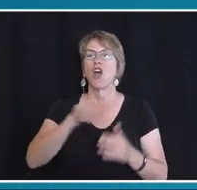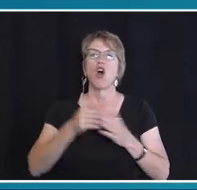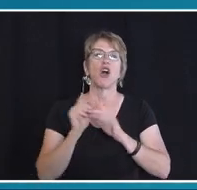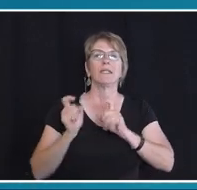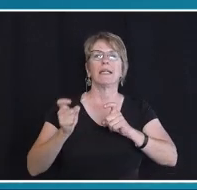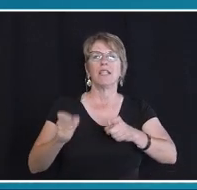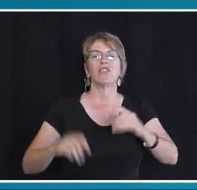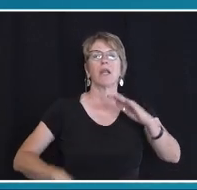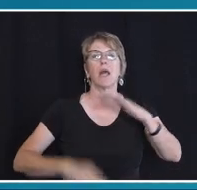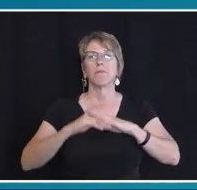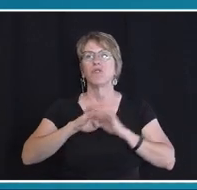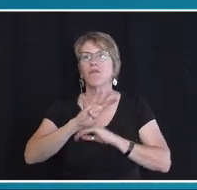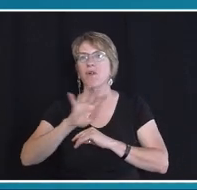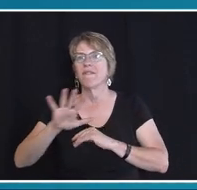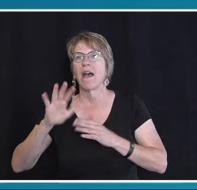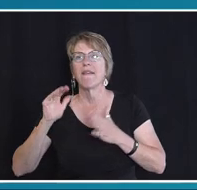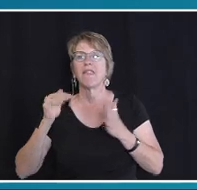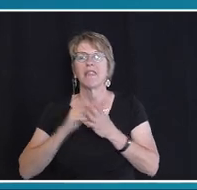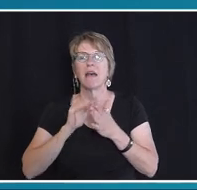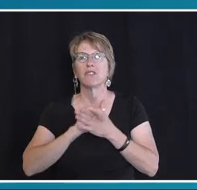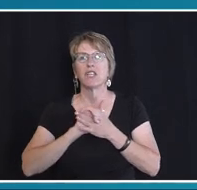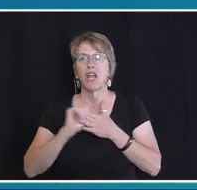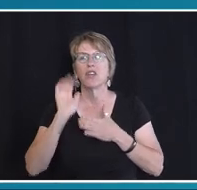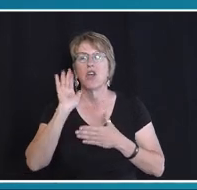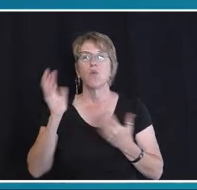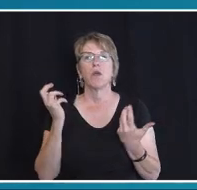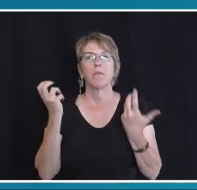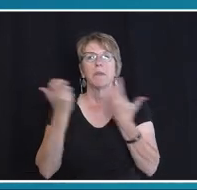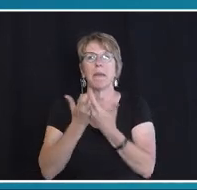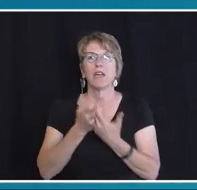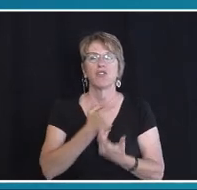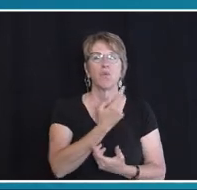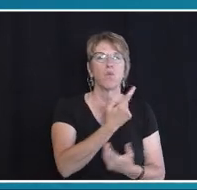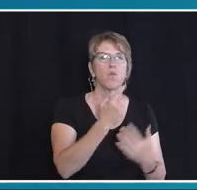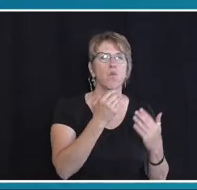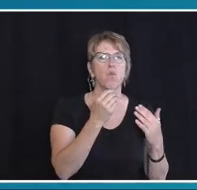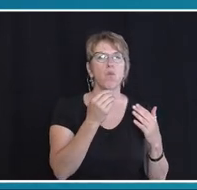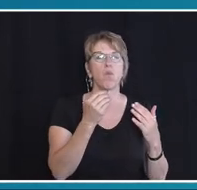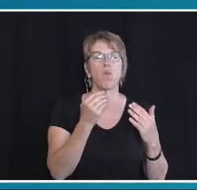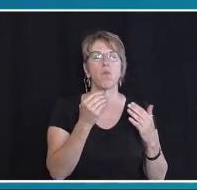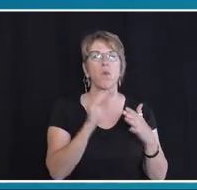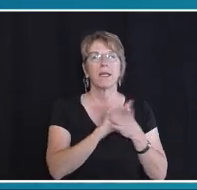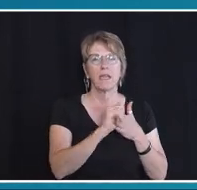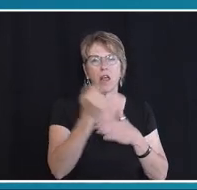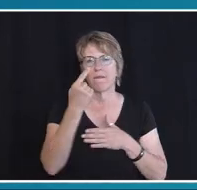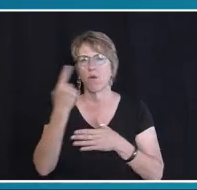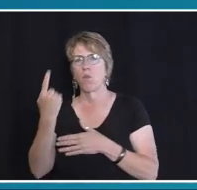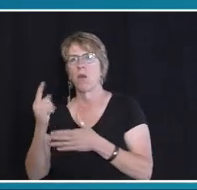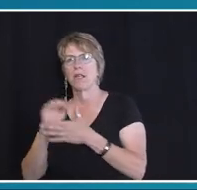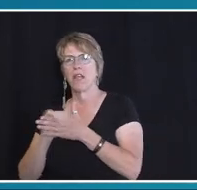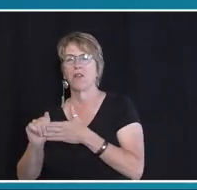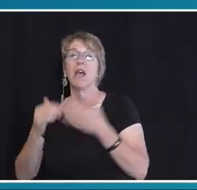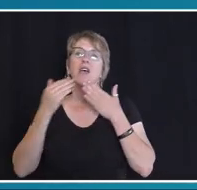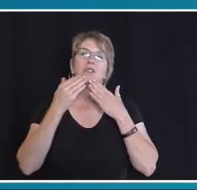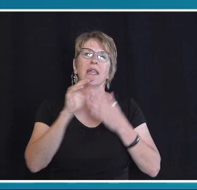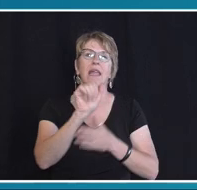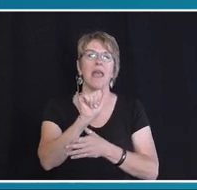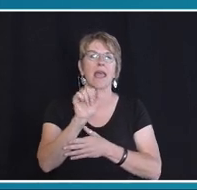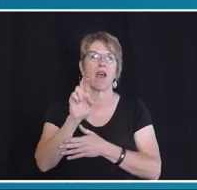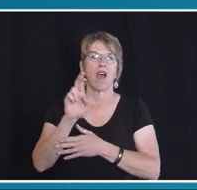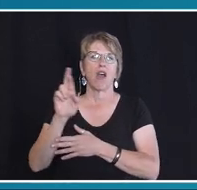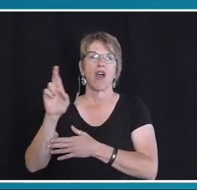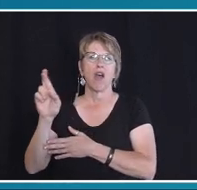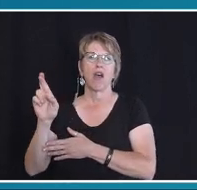made today up to $45,000 will be matched dollar for dollar. Thank you again to the ARR Family